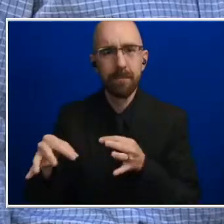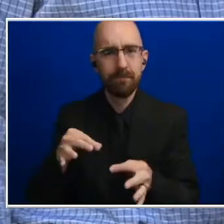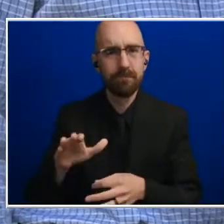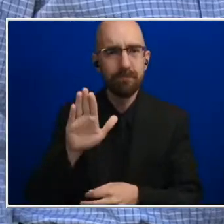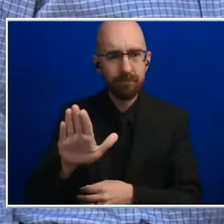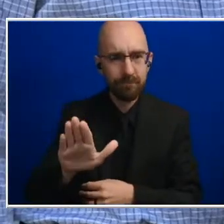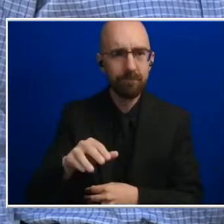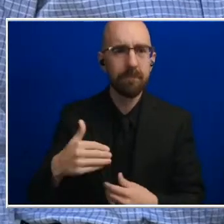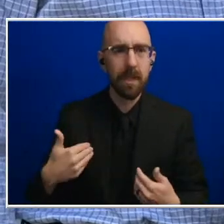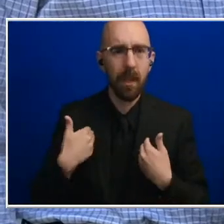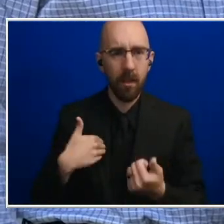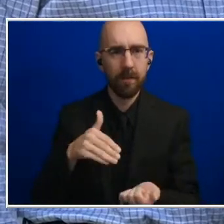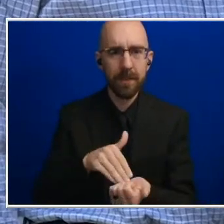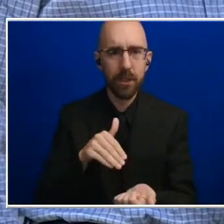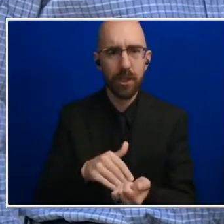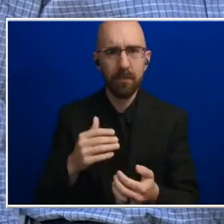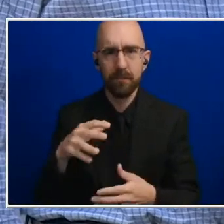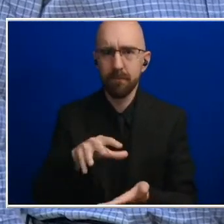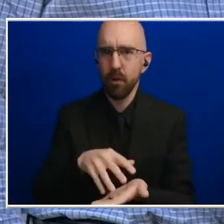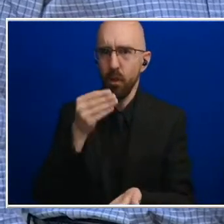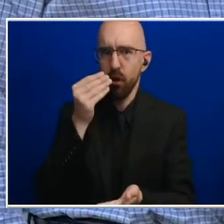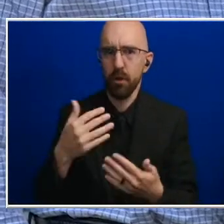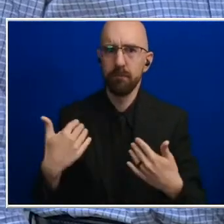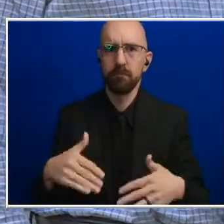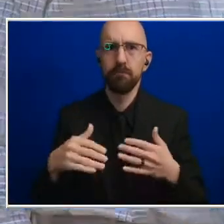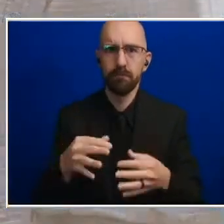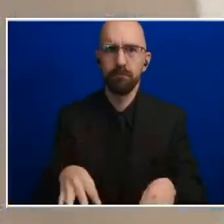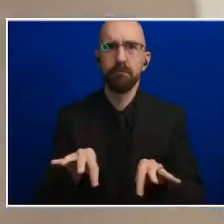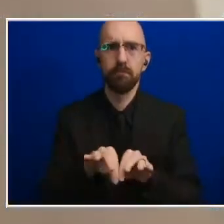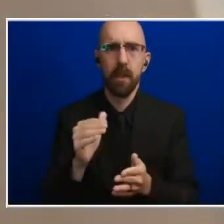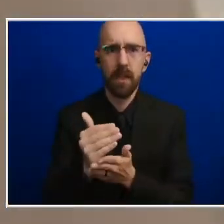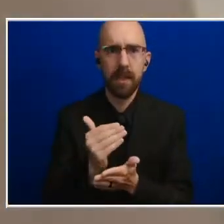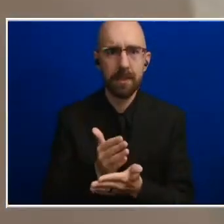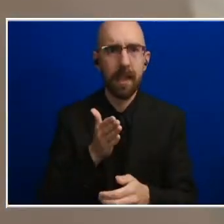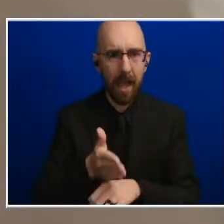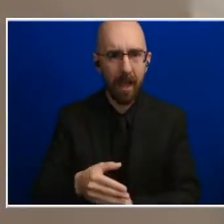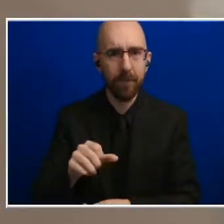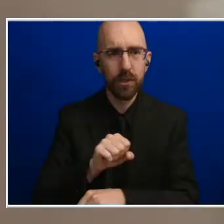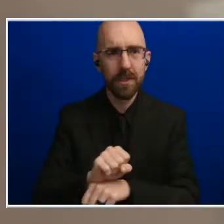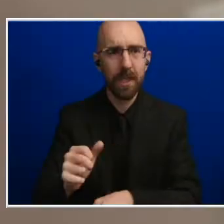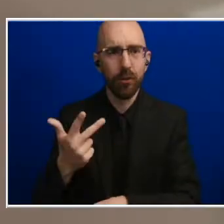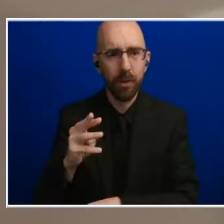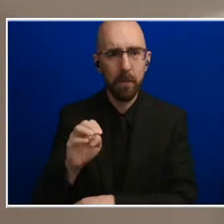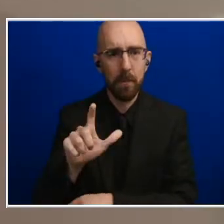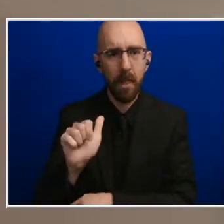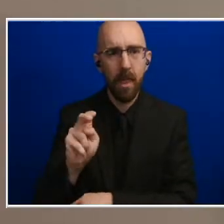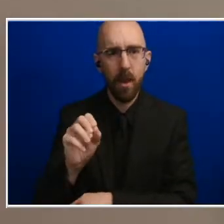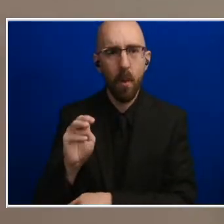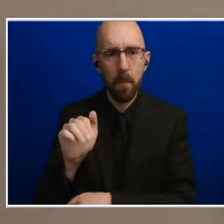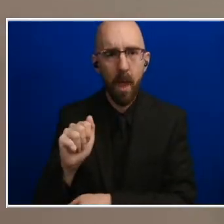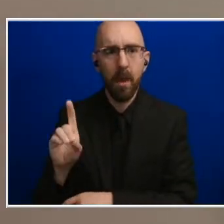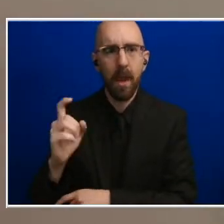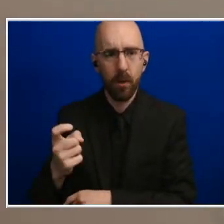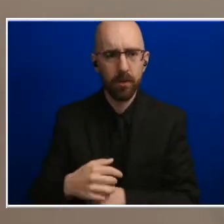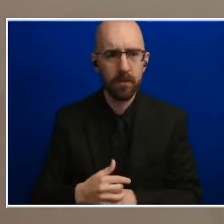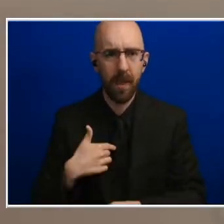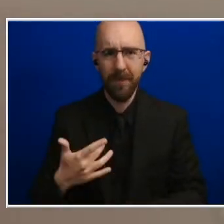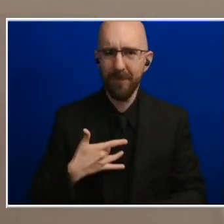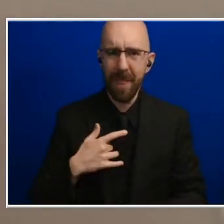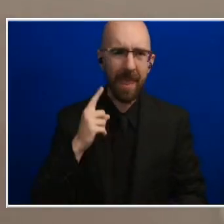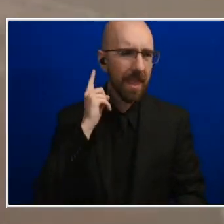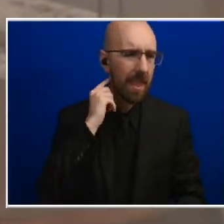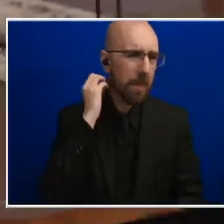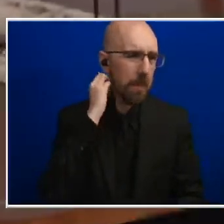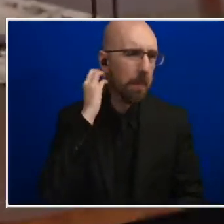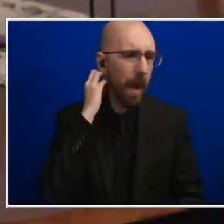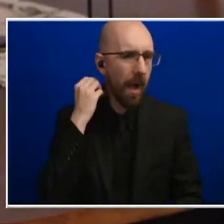lessons after a stage 3 melanoma diagnosis. I had been kind of feeling this thing popping out of my neck, and so I sent a picture